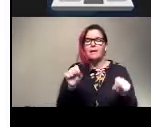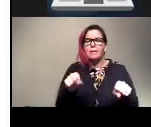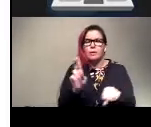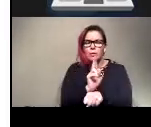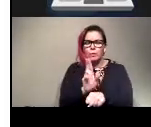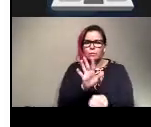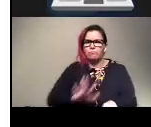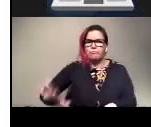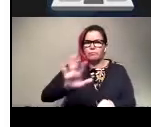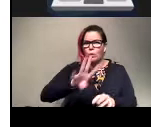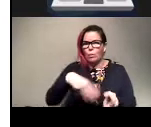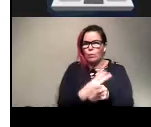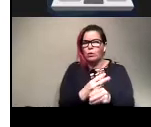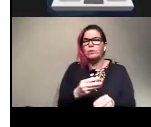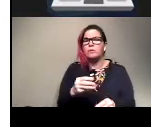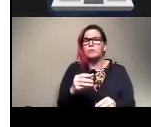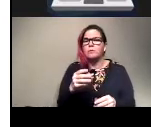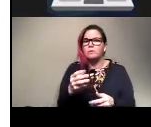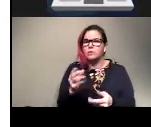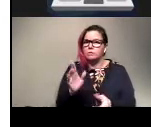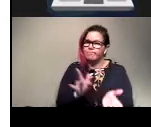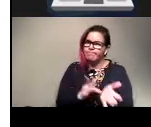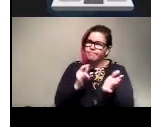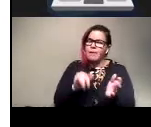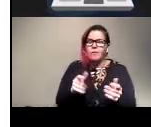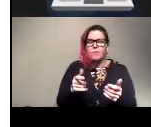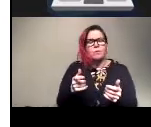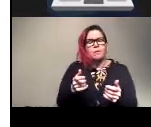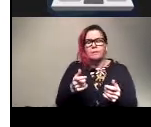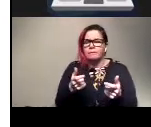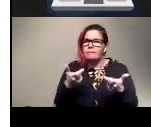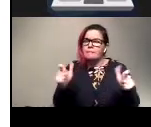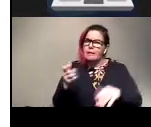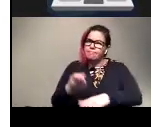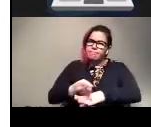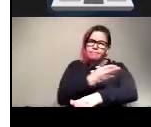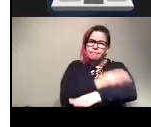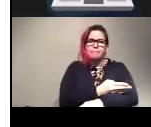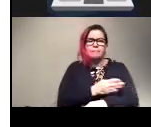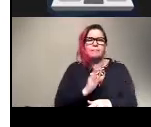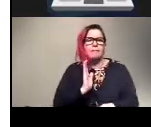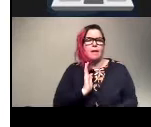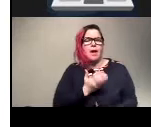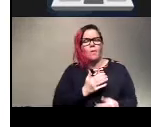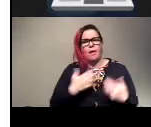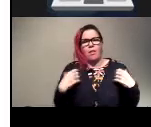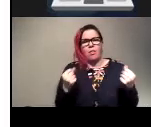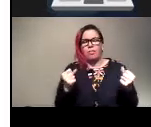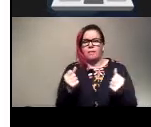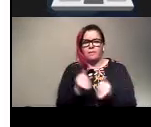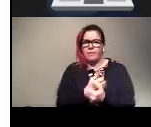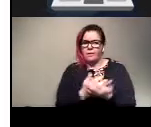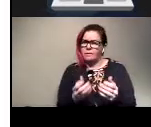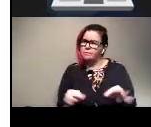be able to take this resource was a huge improvement upon our health. And it was very